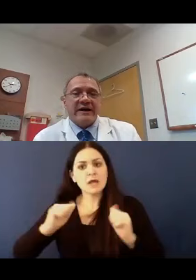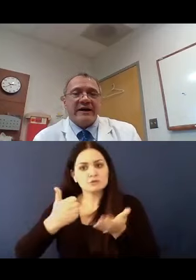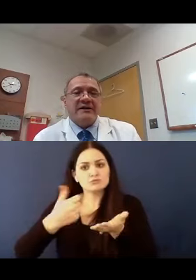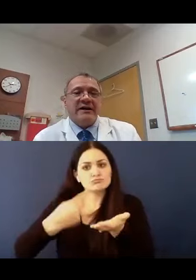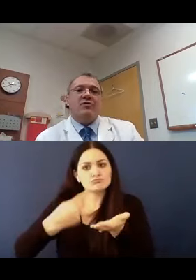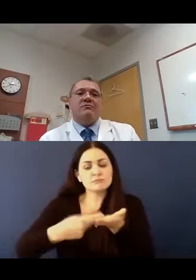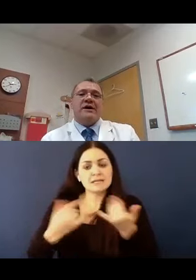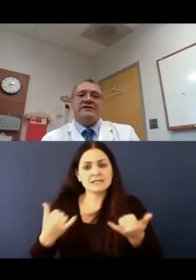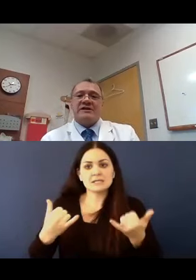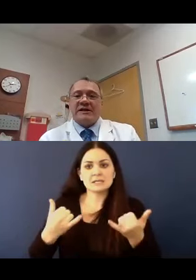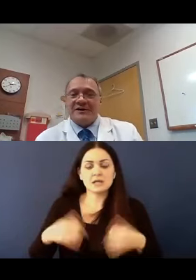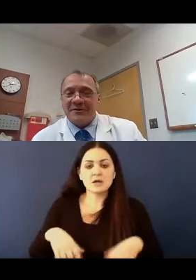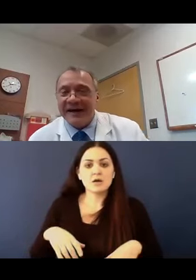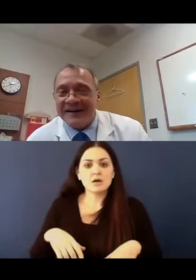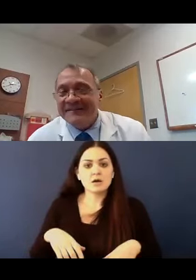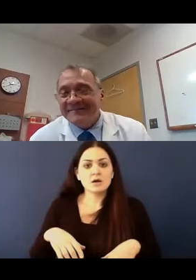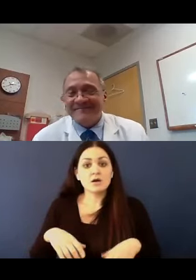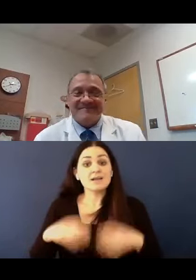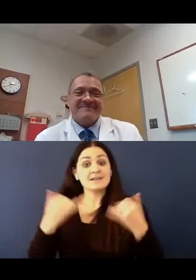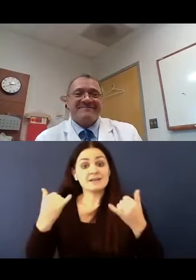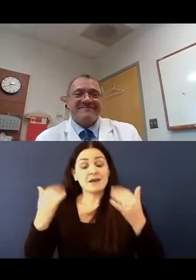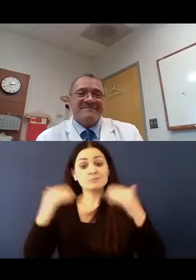sure, I came in late. Oh, Brian Zink, okay.